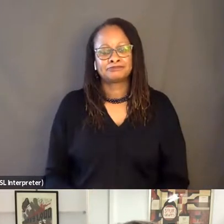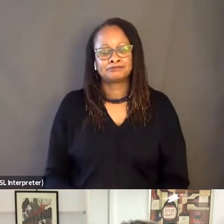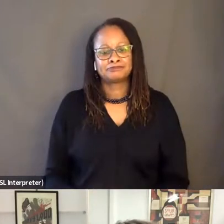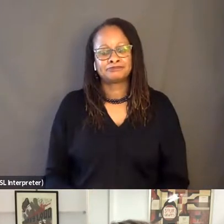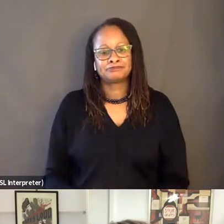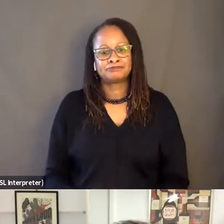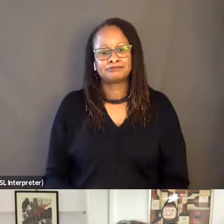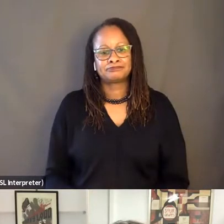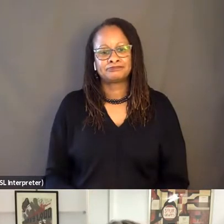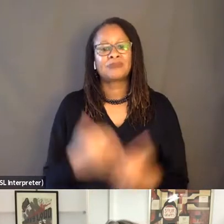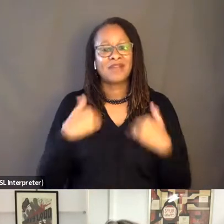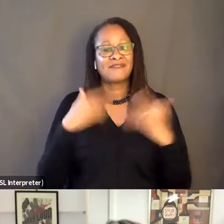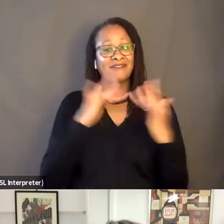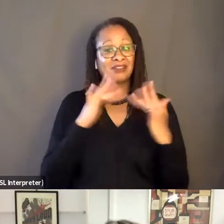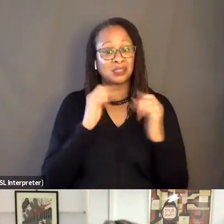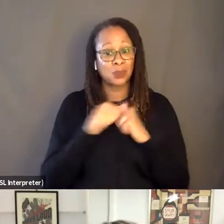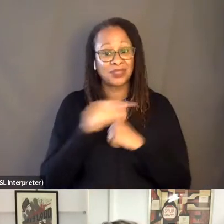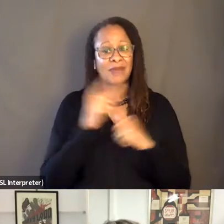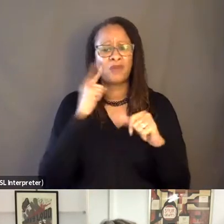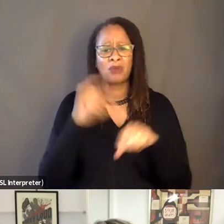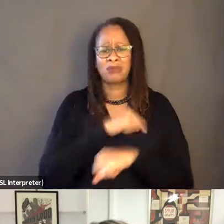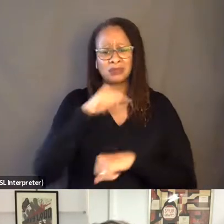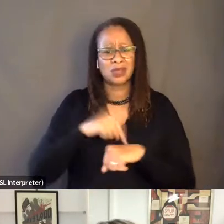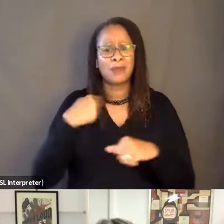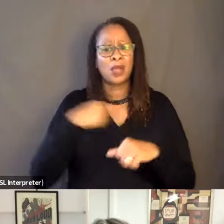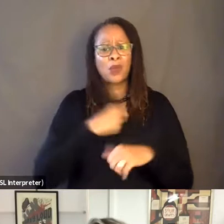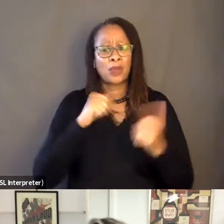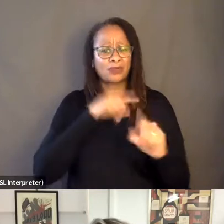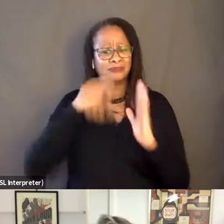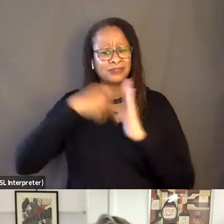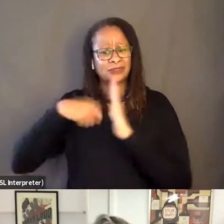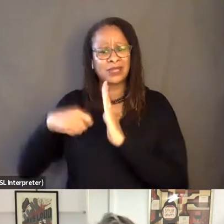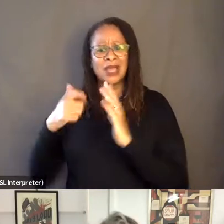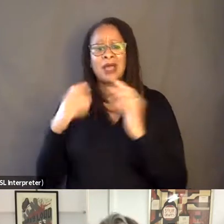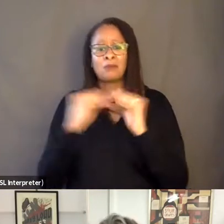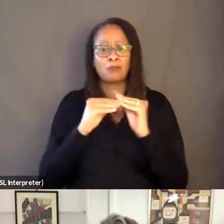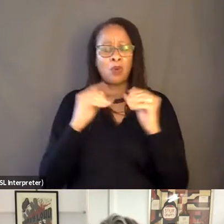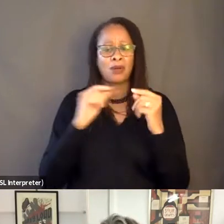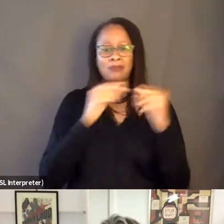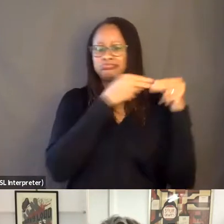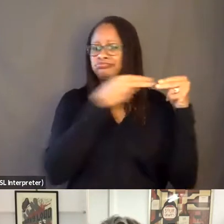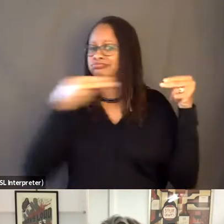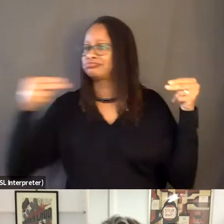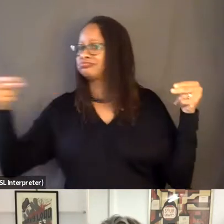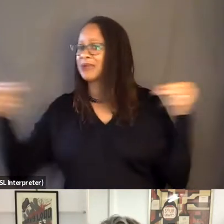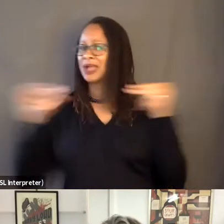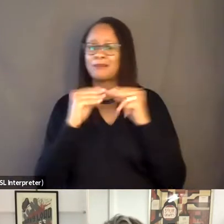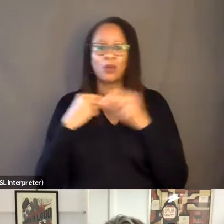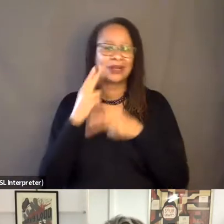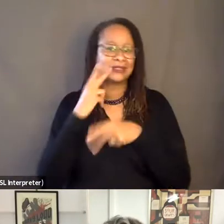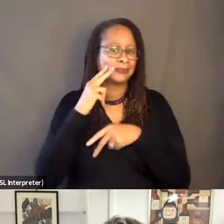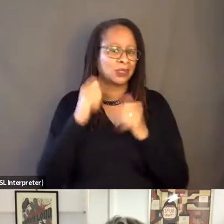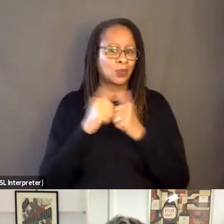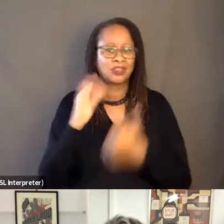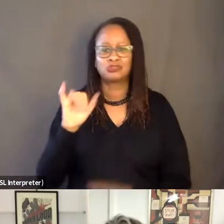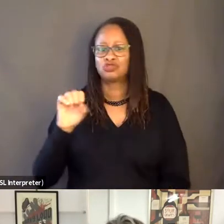I had a contact with him over quite a long period of time. We were able to shoot something kind of much more longitudinal and intimate in a way with Joss. And then